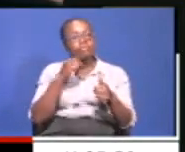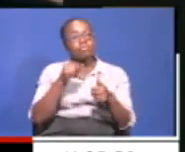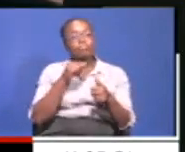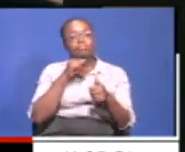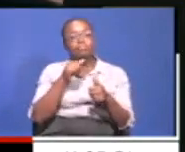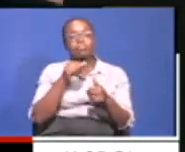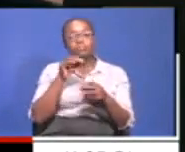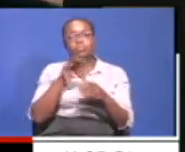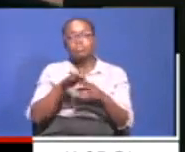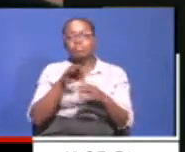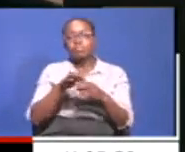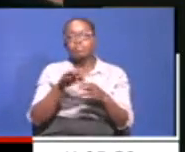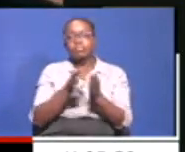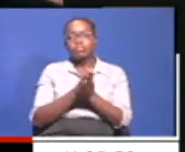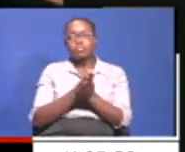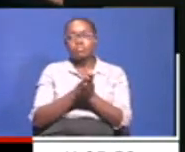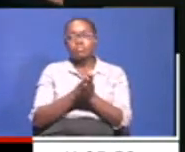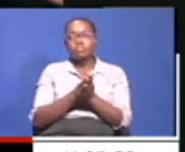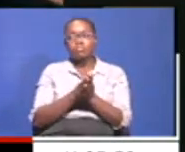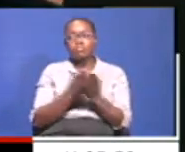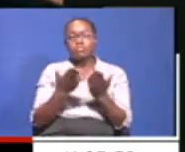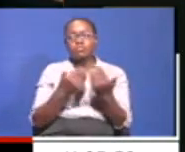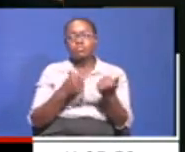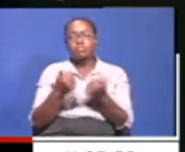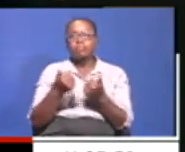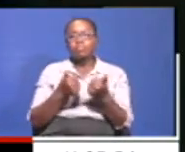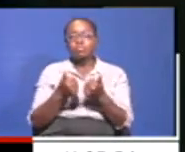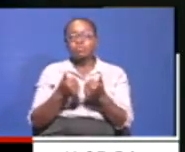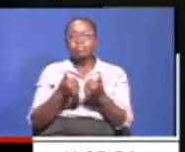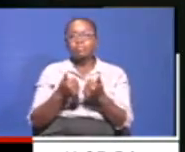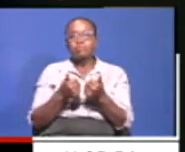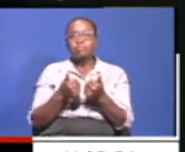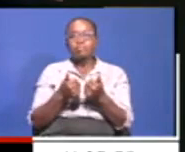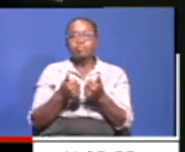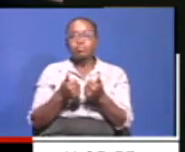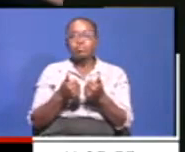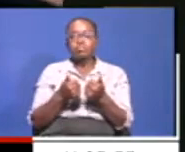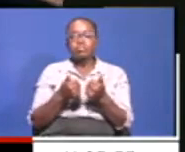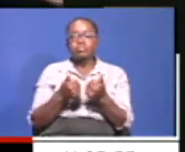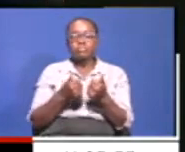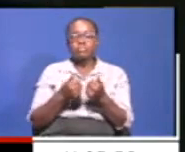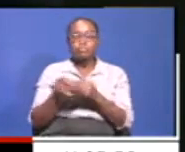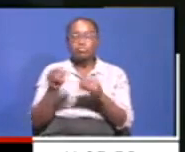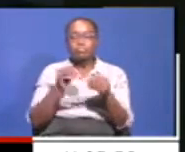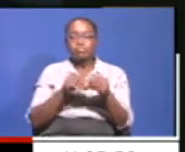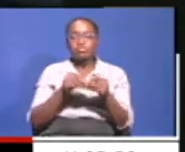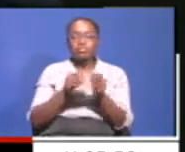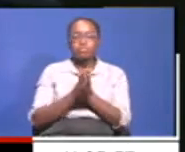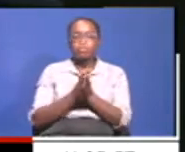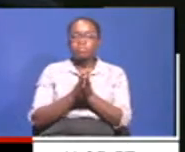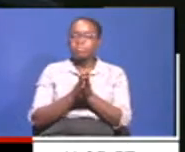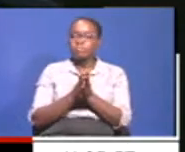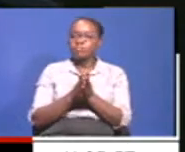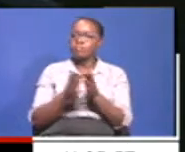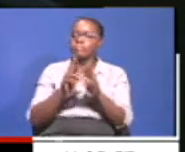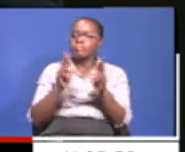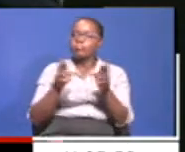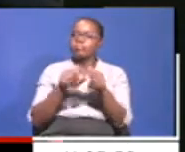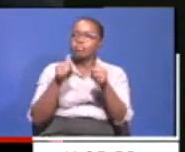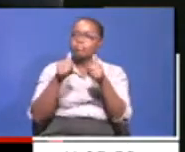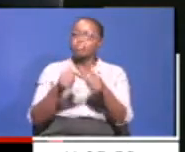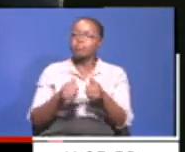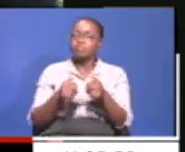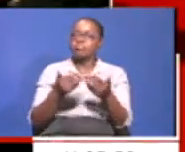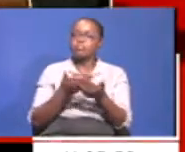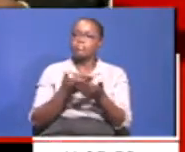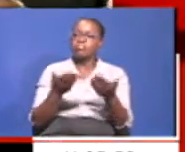on a static billboard where people drive by and forget. Put your money on our car. There's room for your sticker.